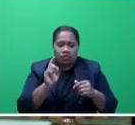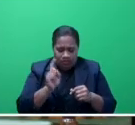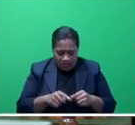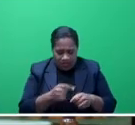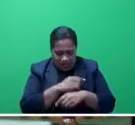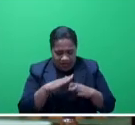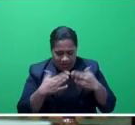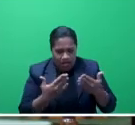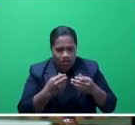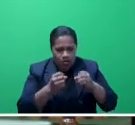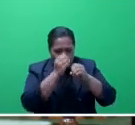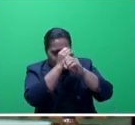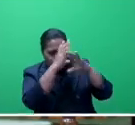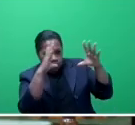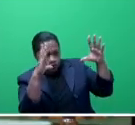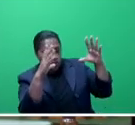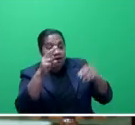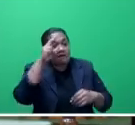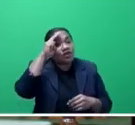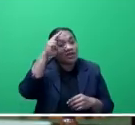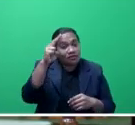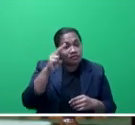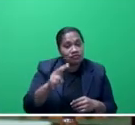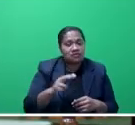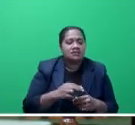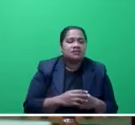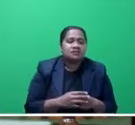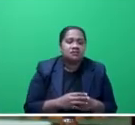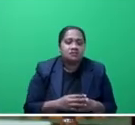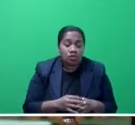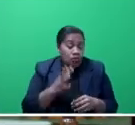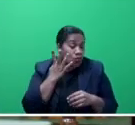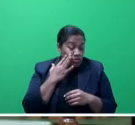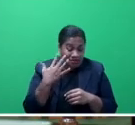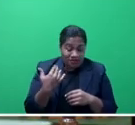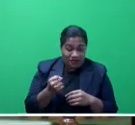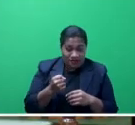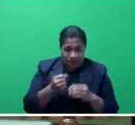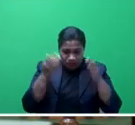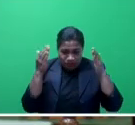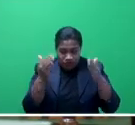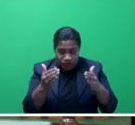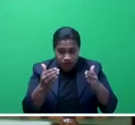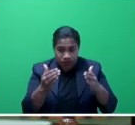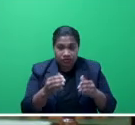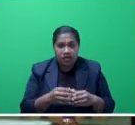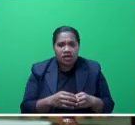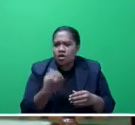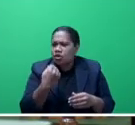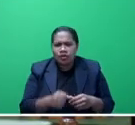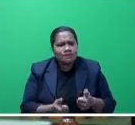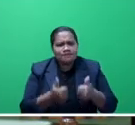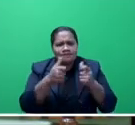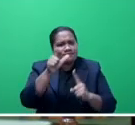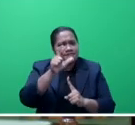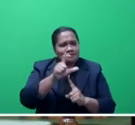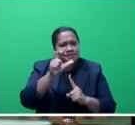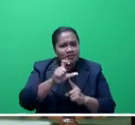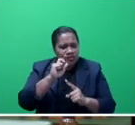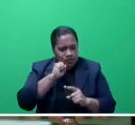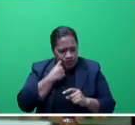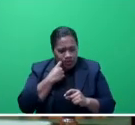for the nation. When a compass is set towards a destination, no good captain expects the course to be straight or